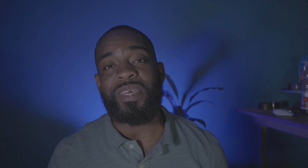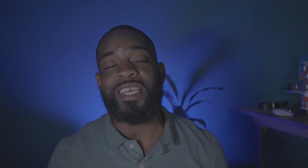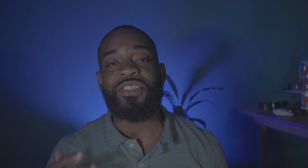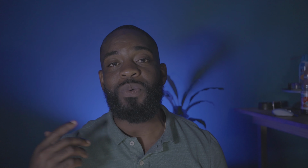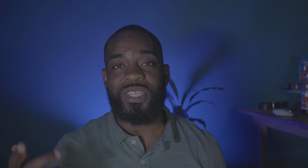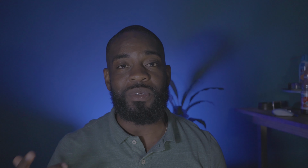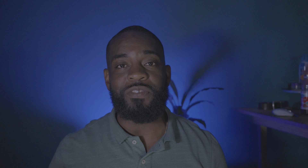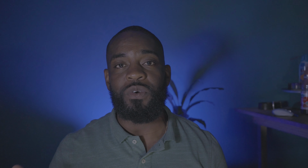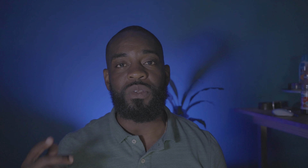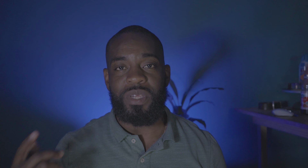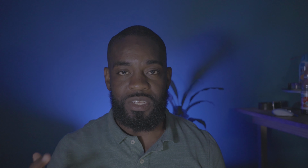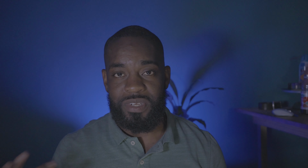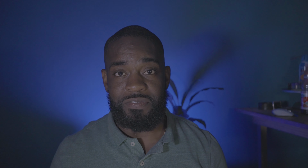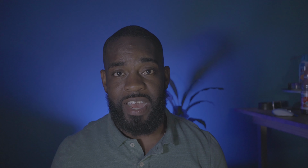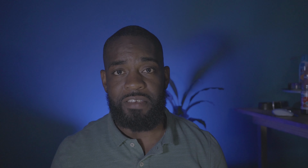are coming in